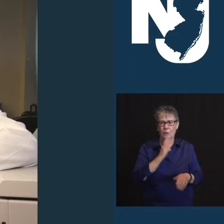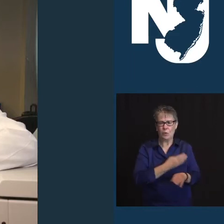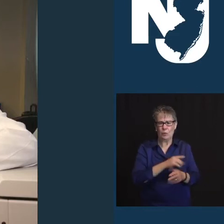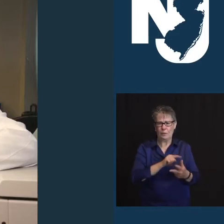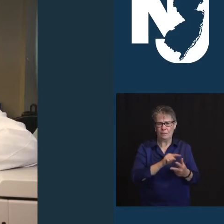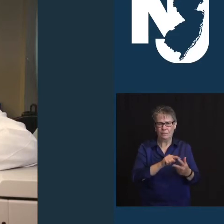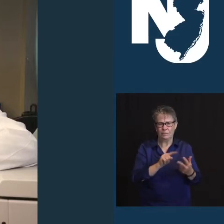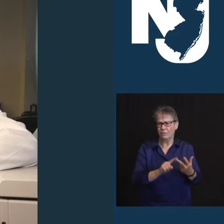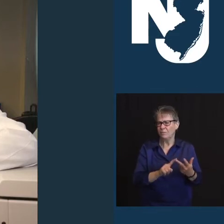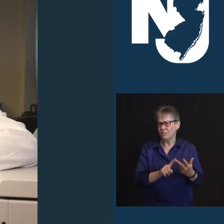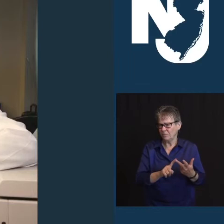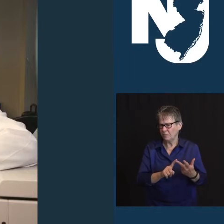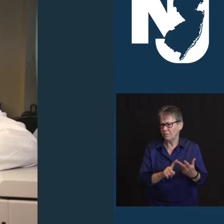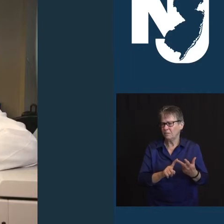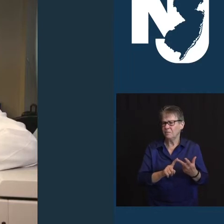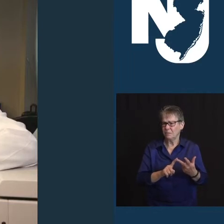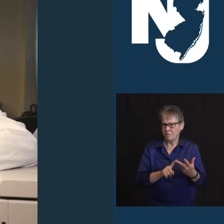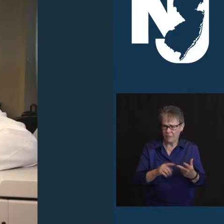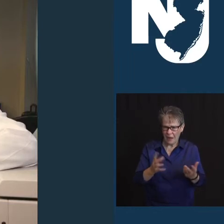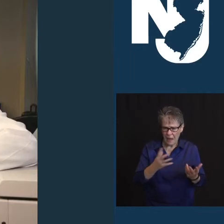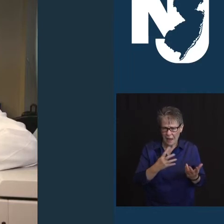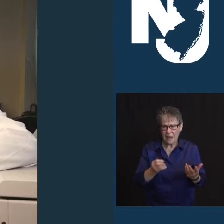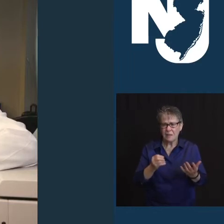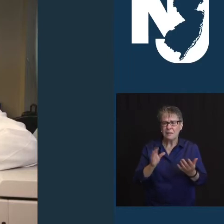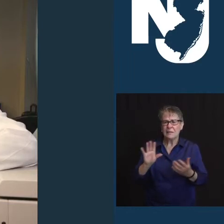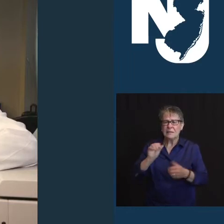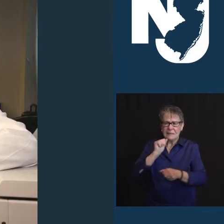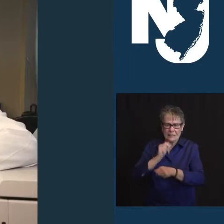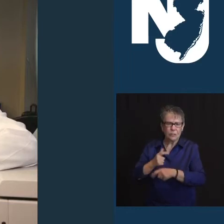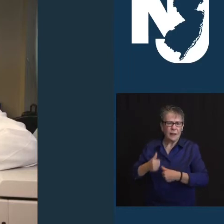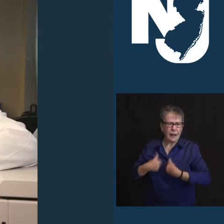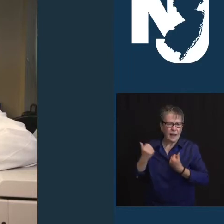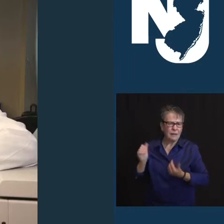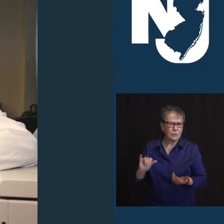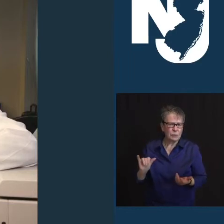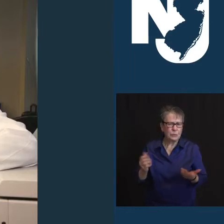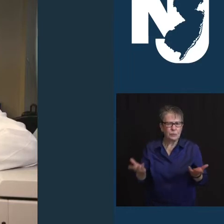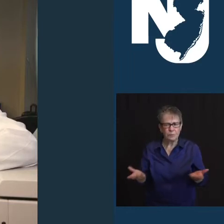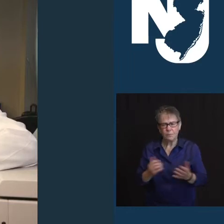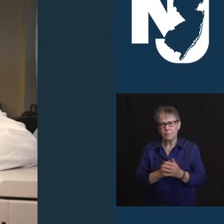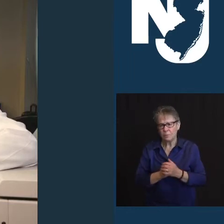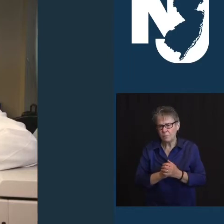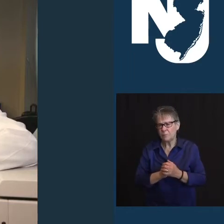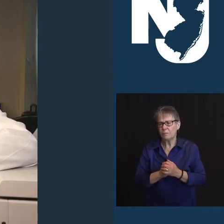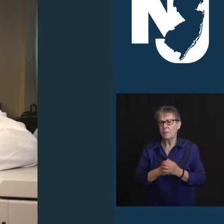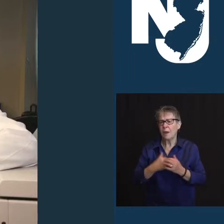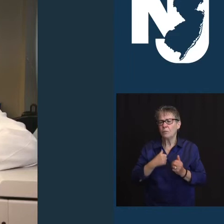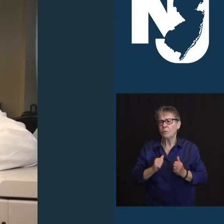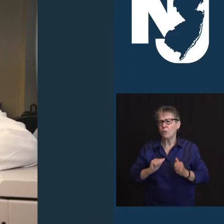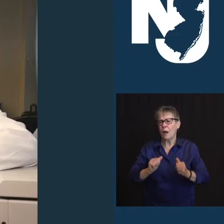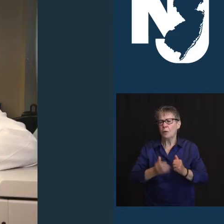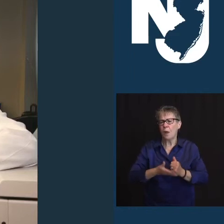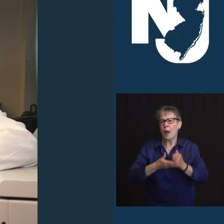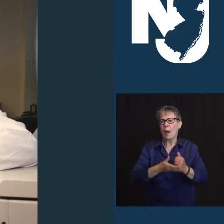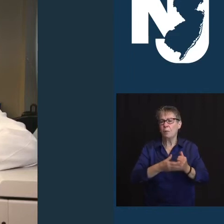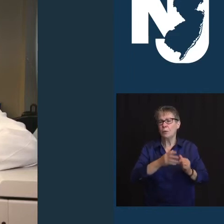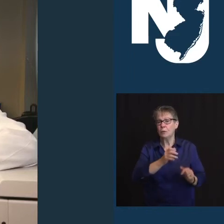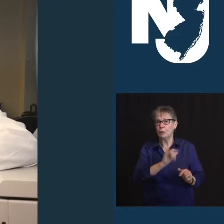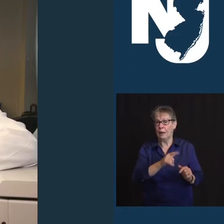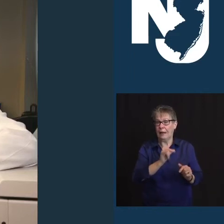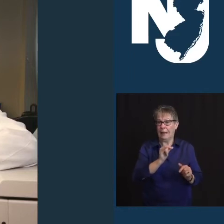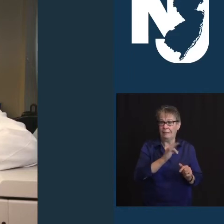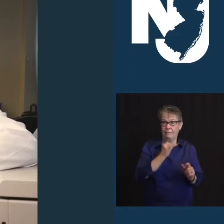by his sister, Janet. I'm reaching back to my State Department network and trying to help Jill see if we can get her mom, who's